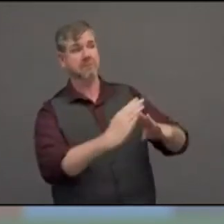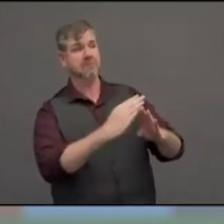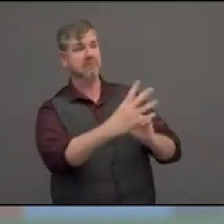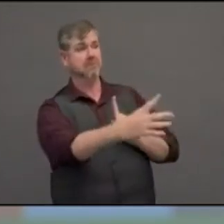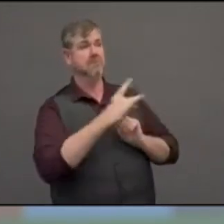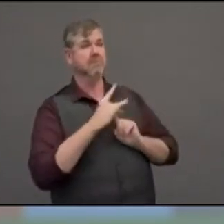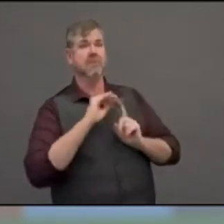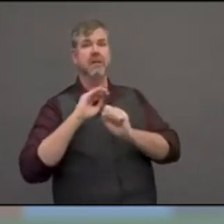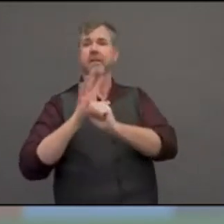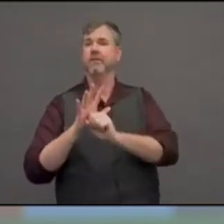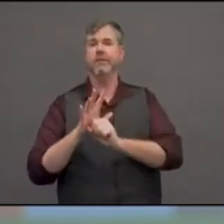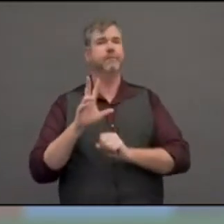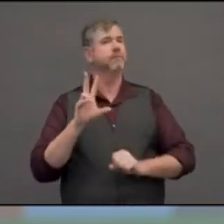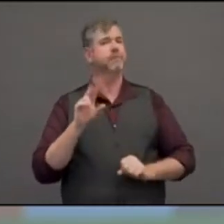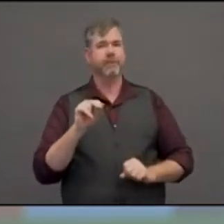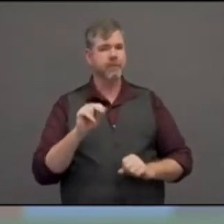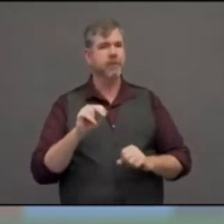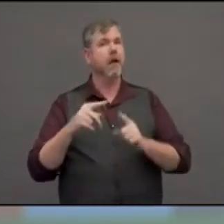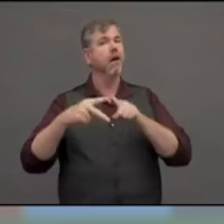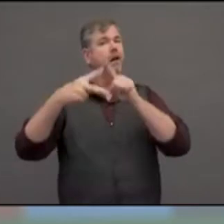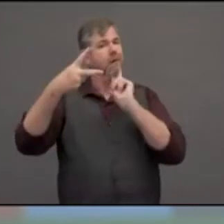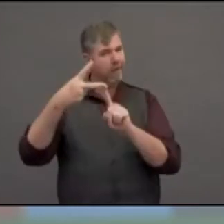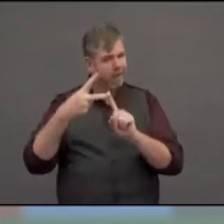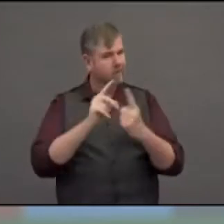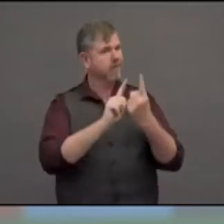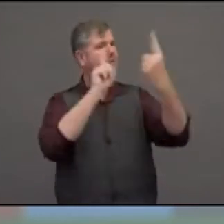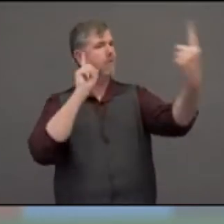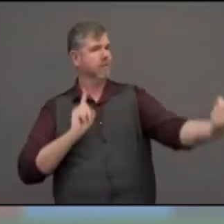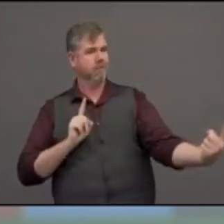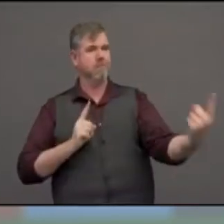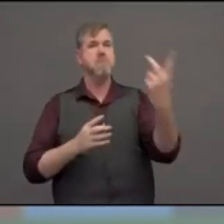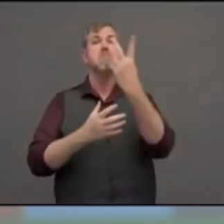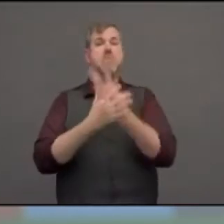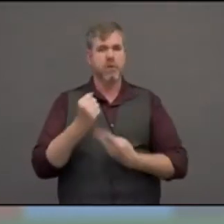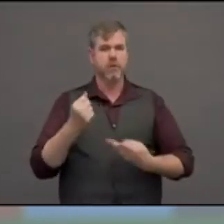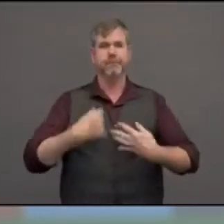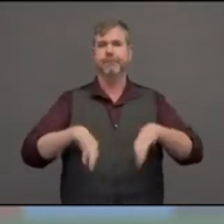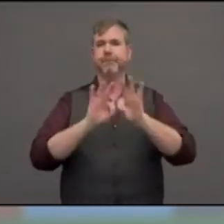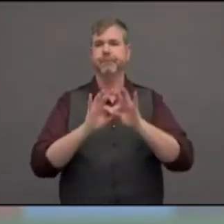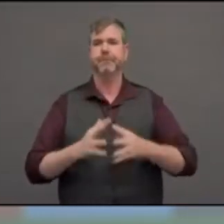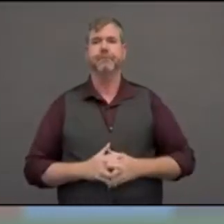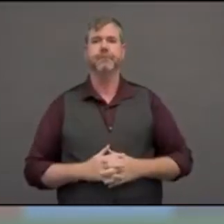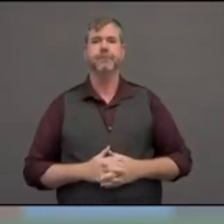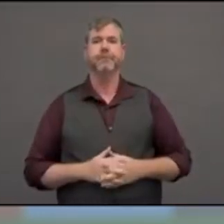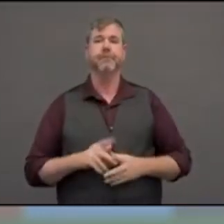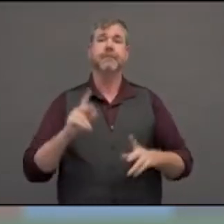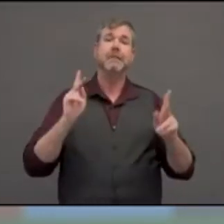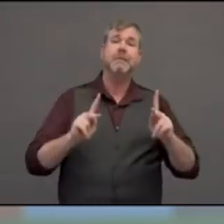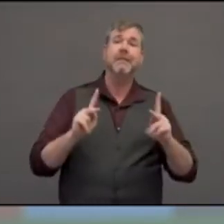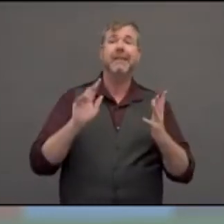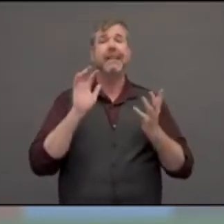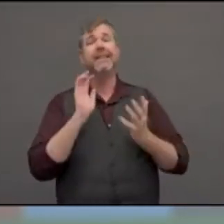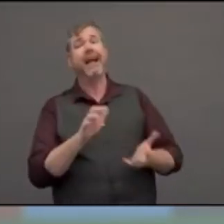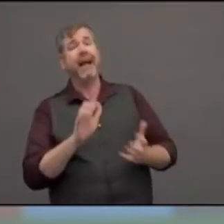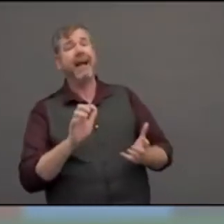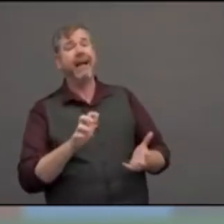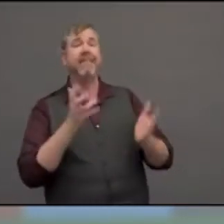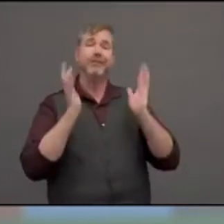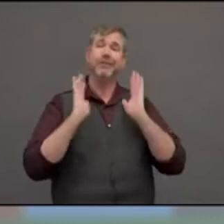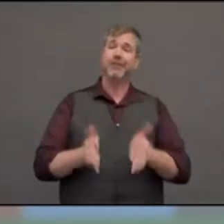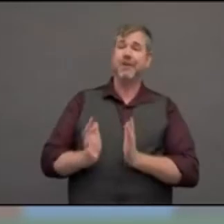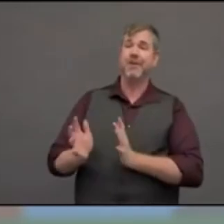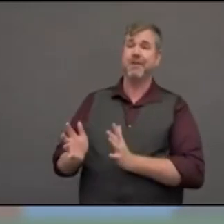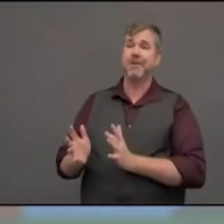because just us talking, people laughing, those can spread droplets. This isn't just about sneezing and